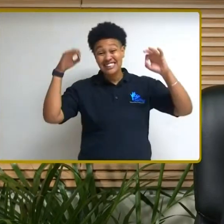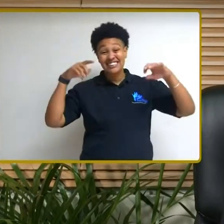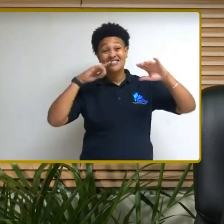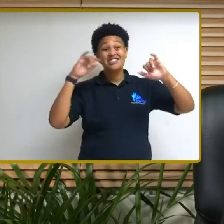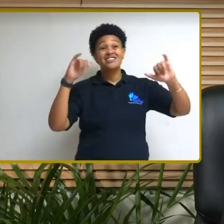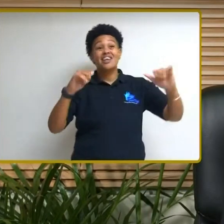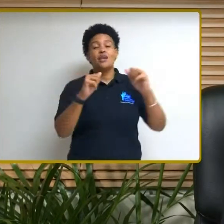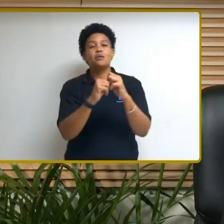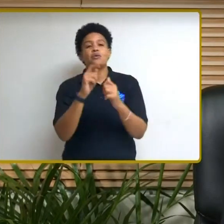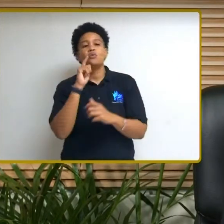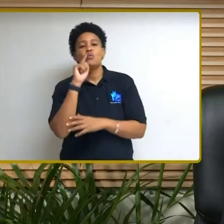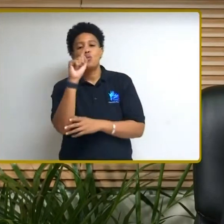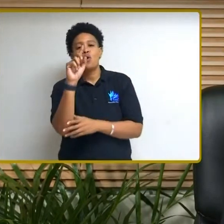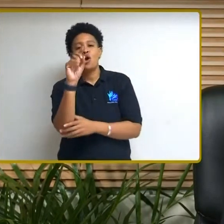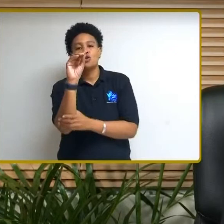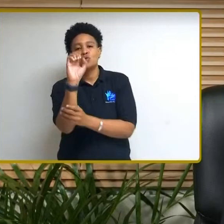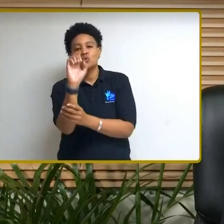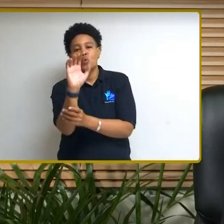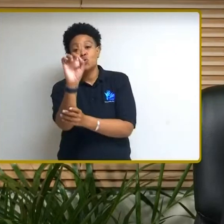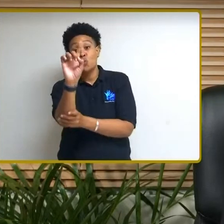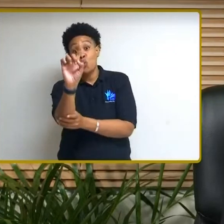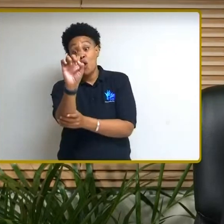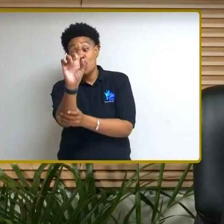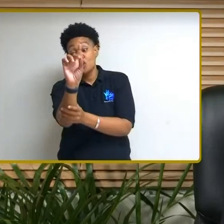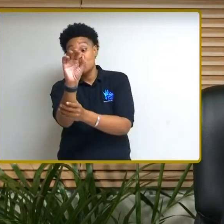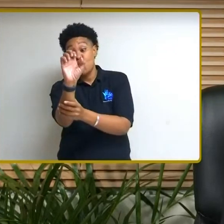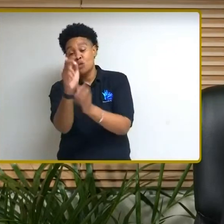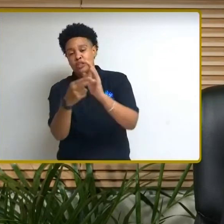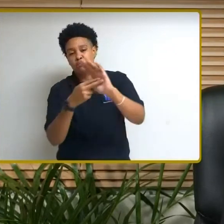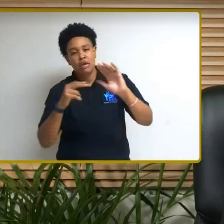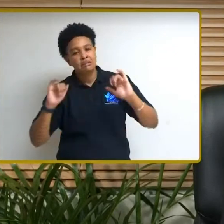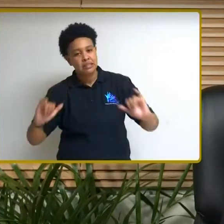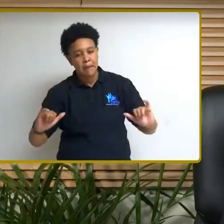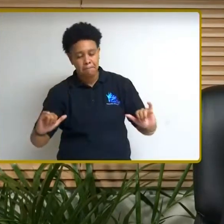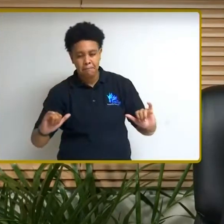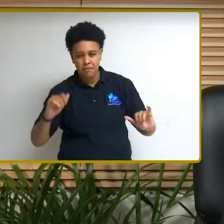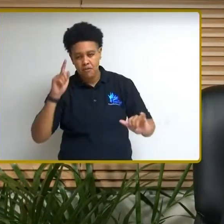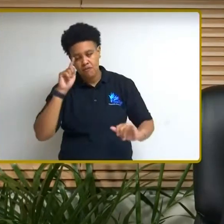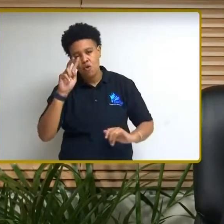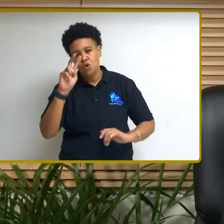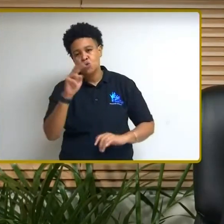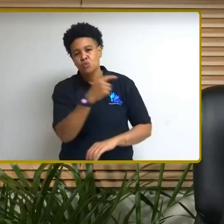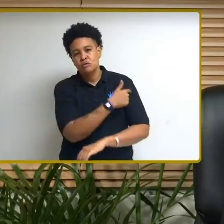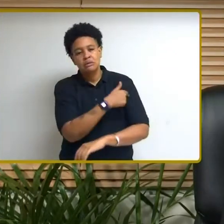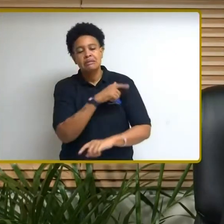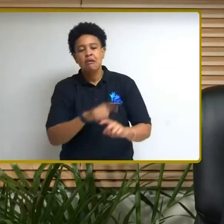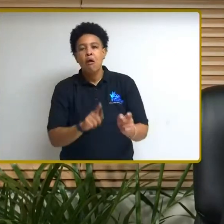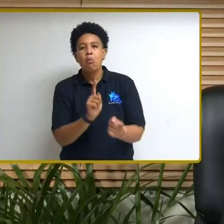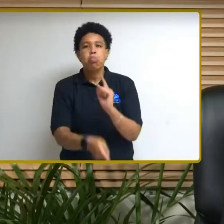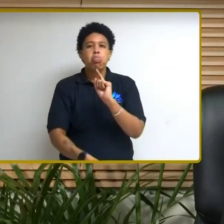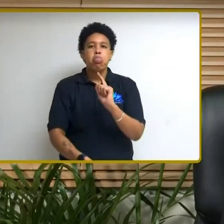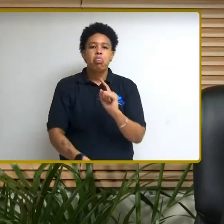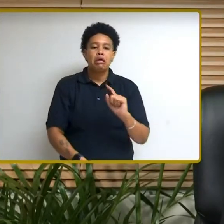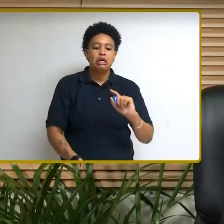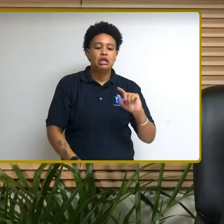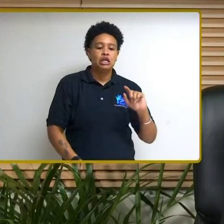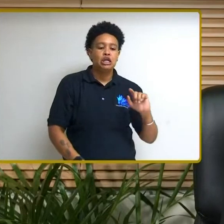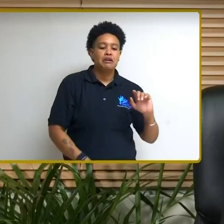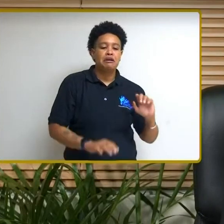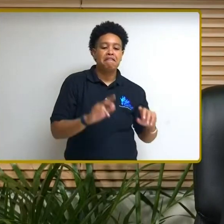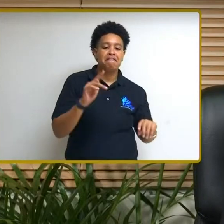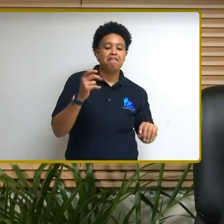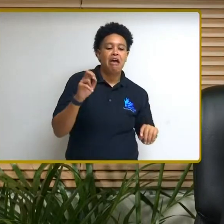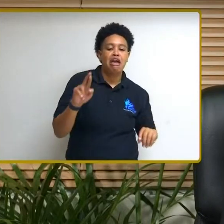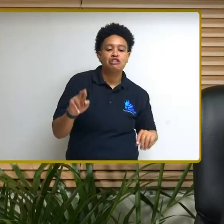stick with a single vaccine or brand for the 2 doses, which again justifies